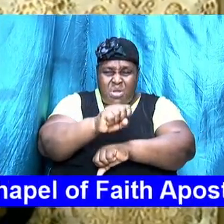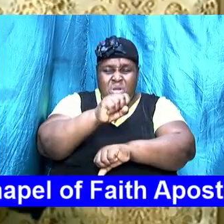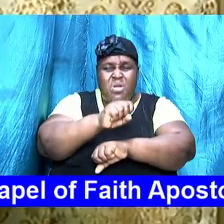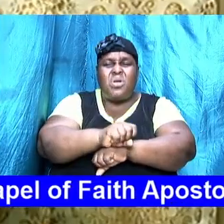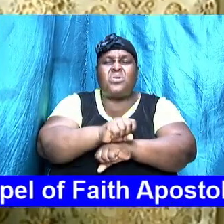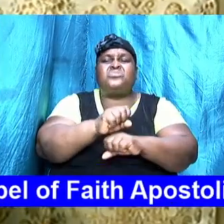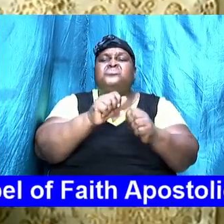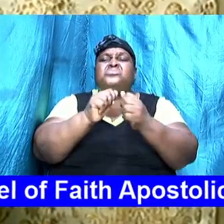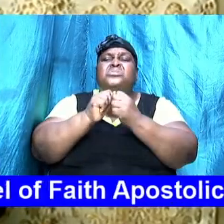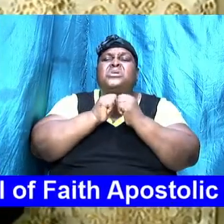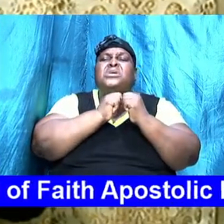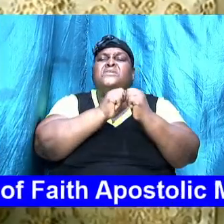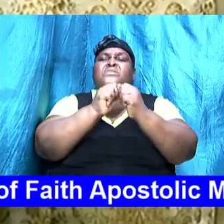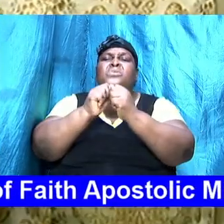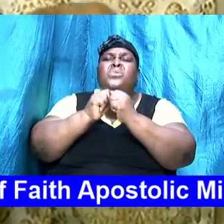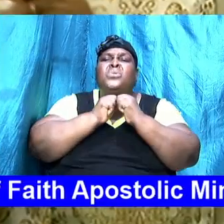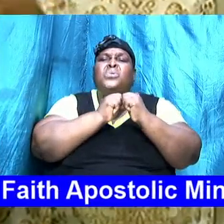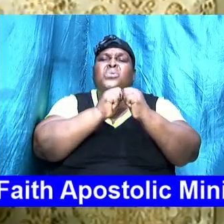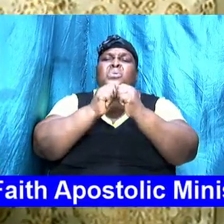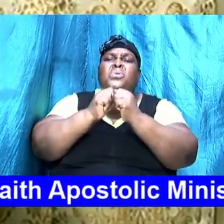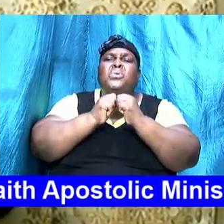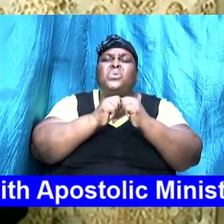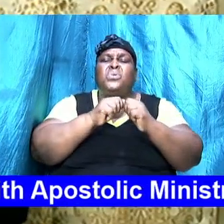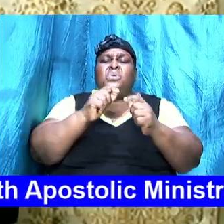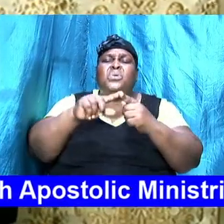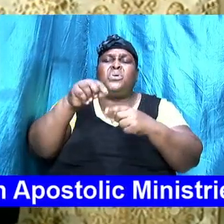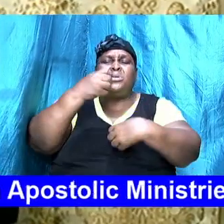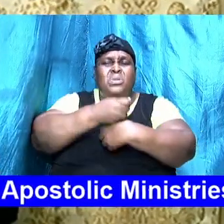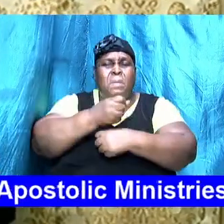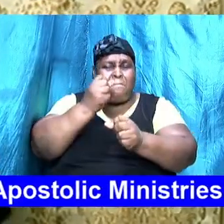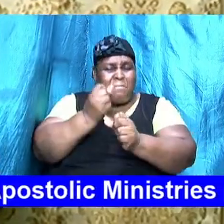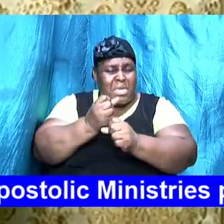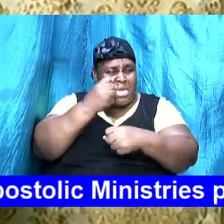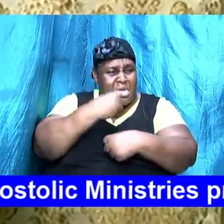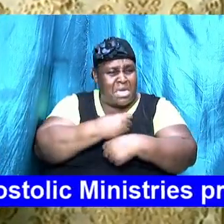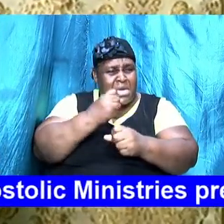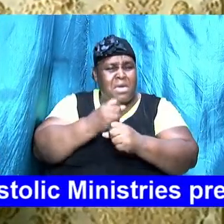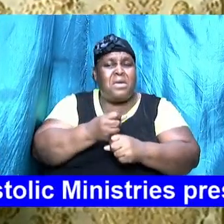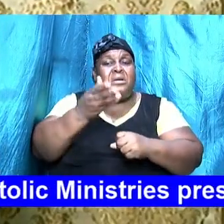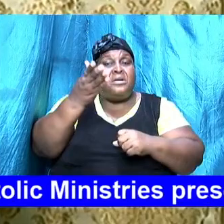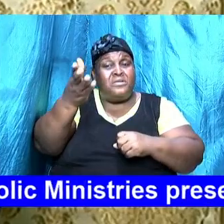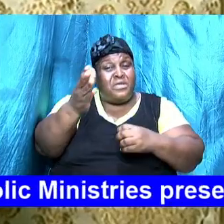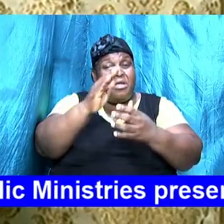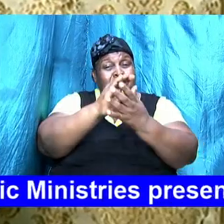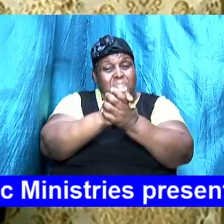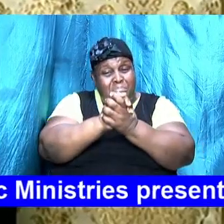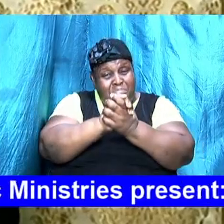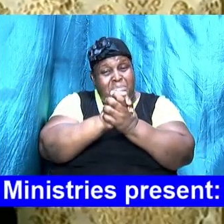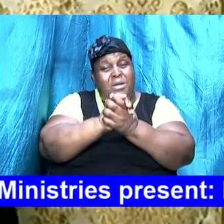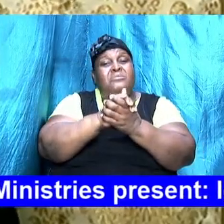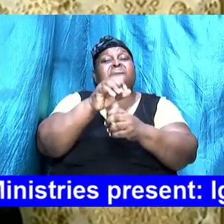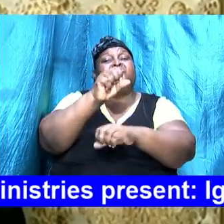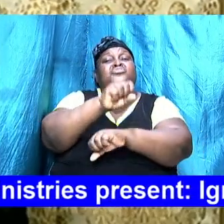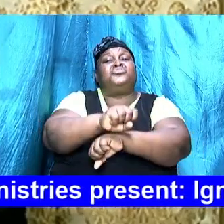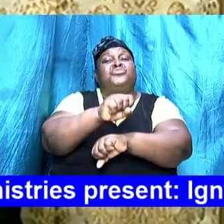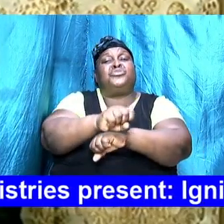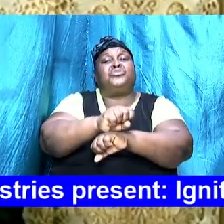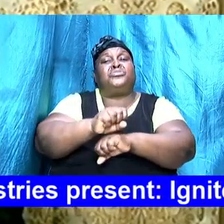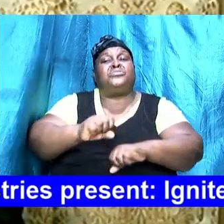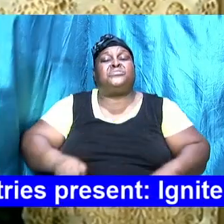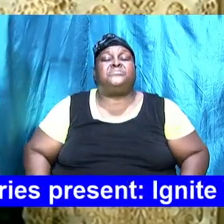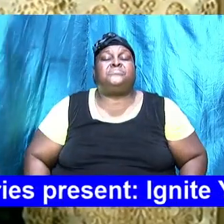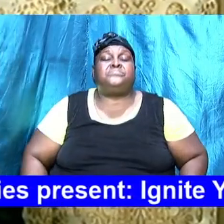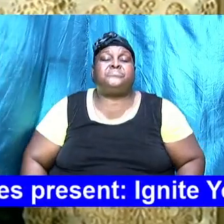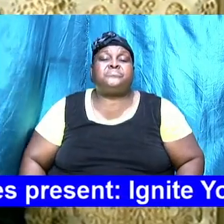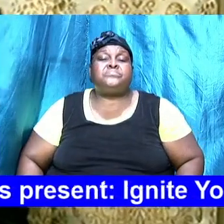symbiotically, they work together, they work in support of each other, and that is very important. I